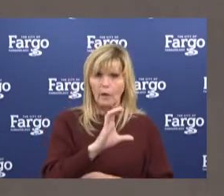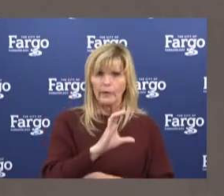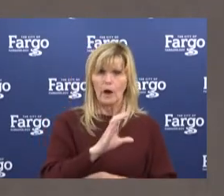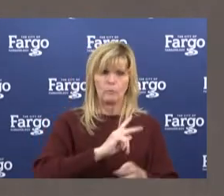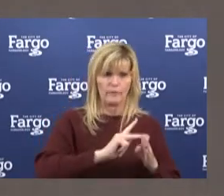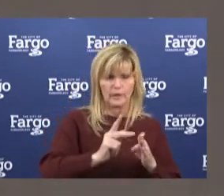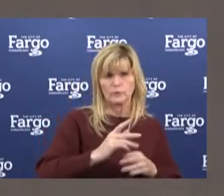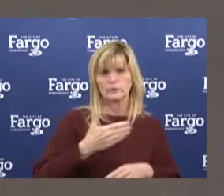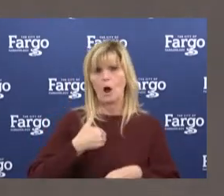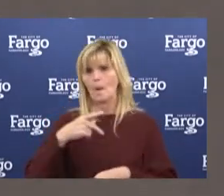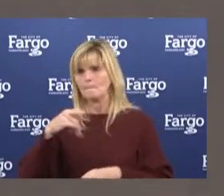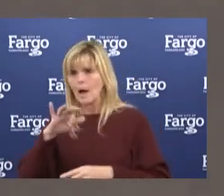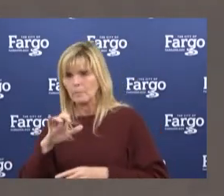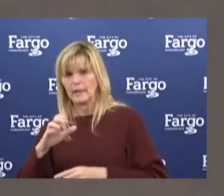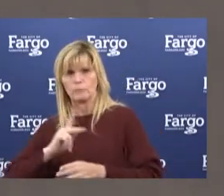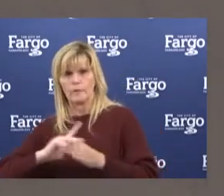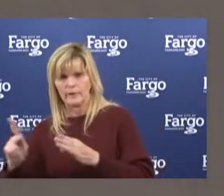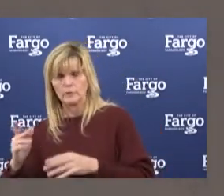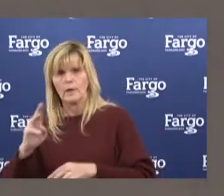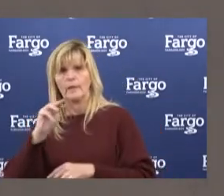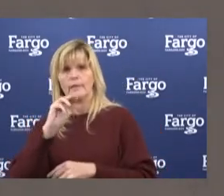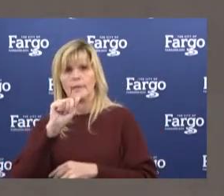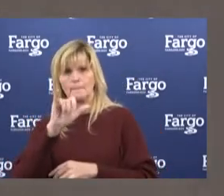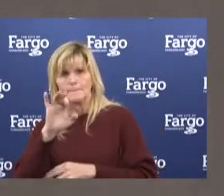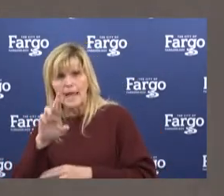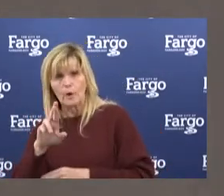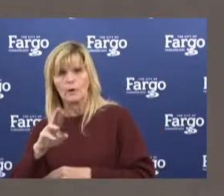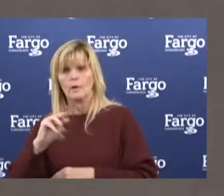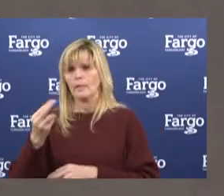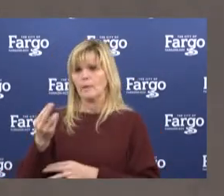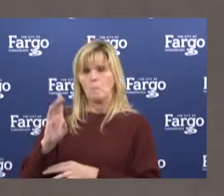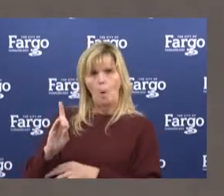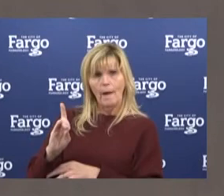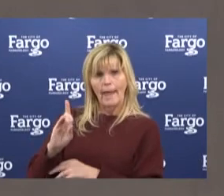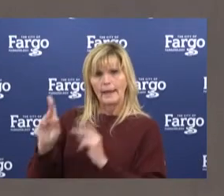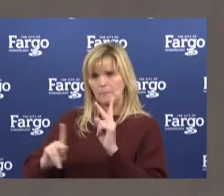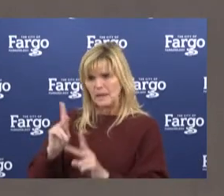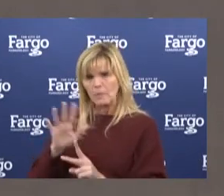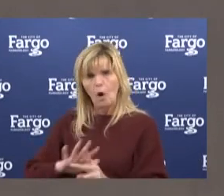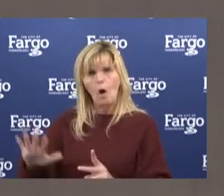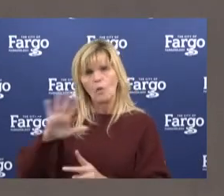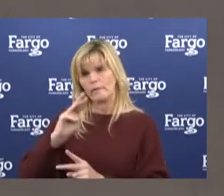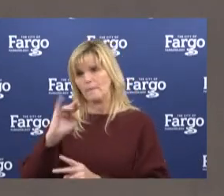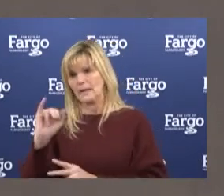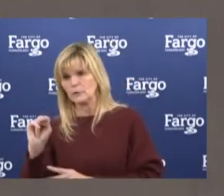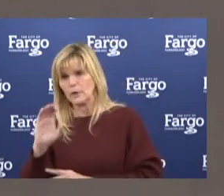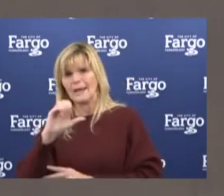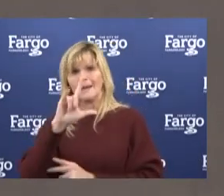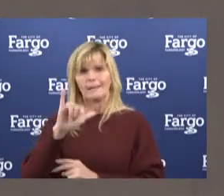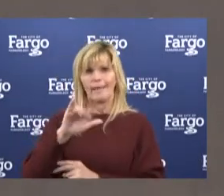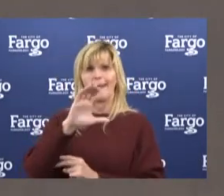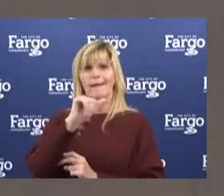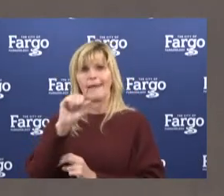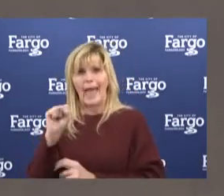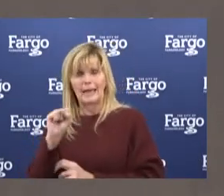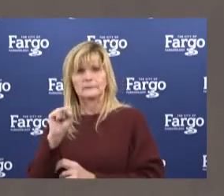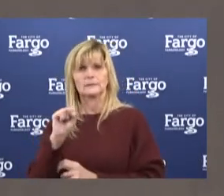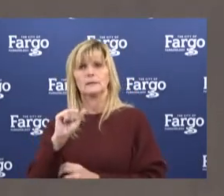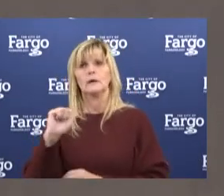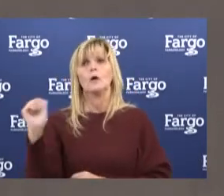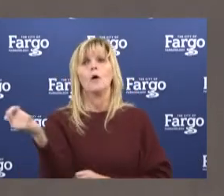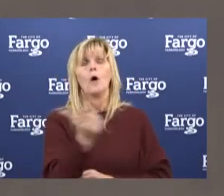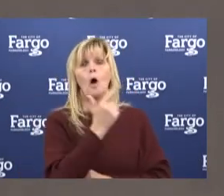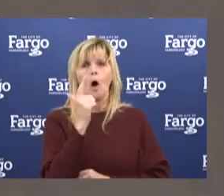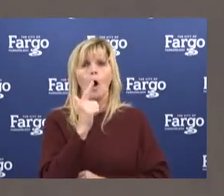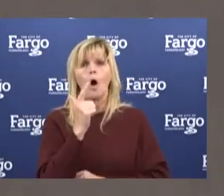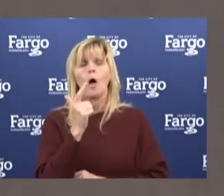health professionals, the mayor, the Moorhead people across the river, Clay County, Cass County. We're all